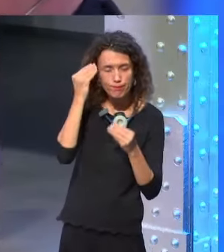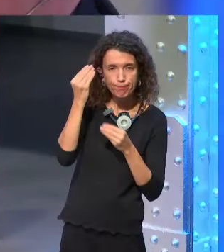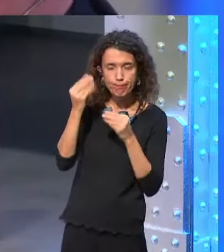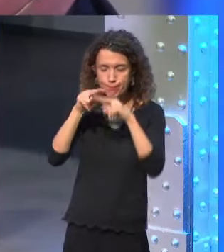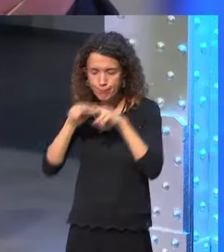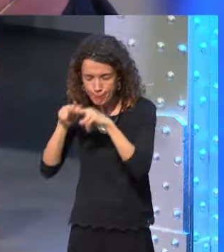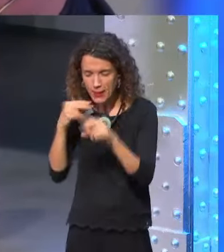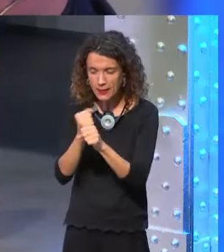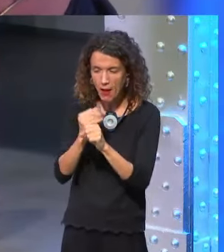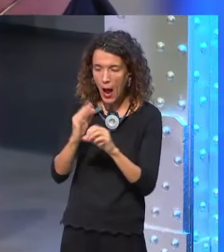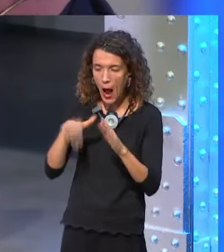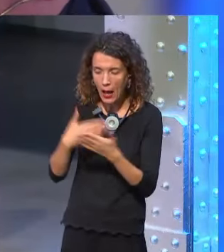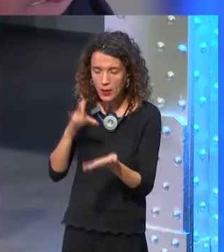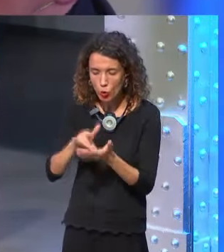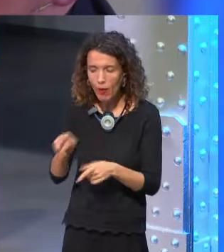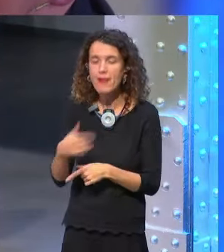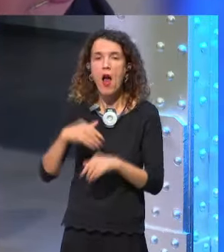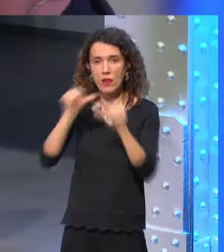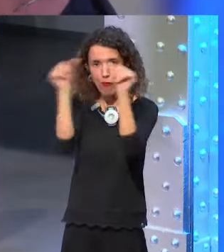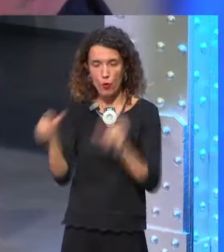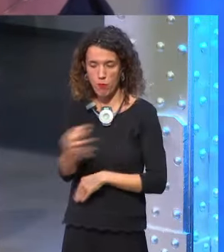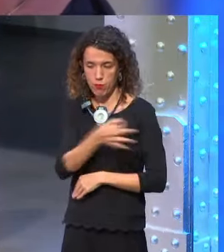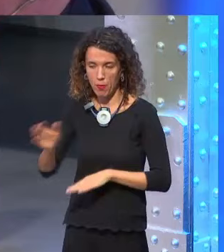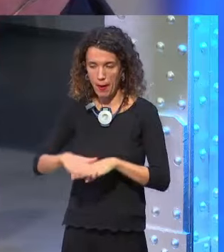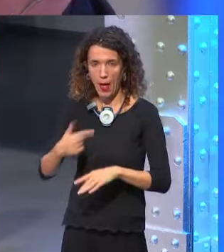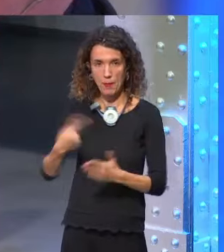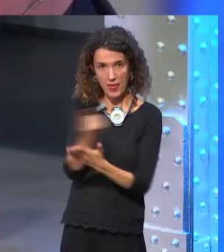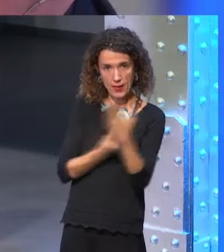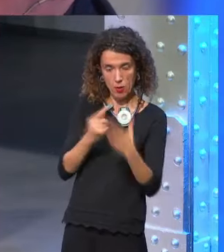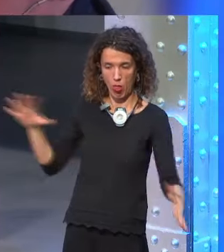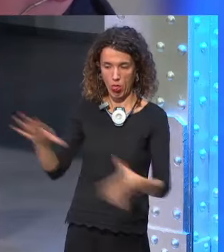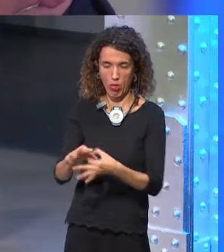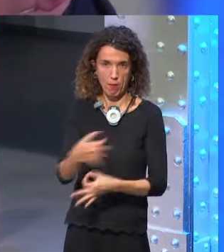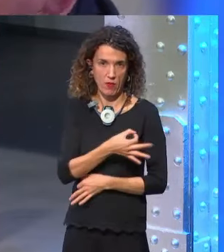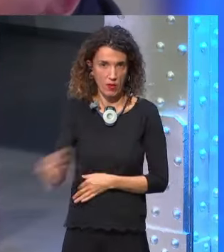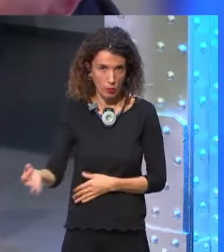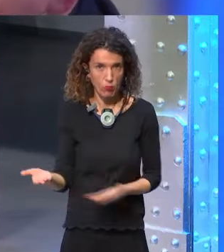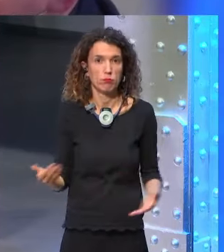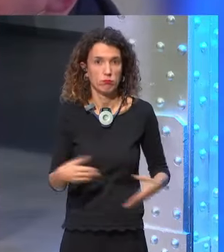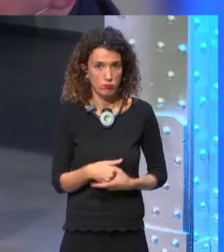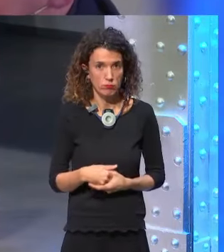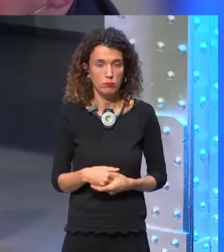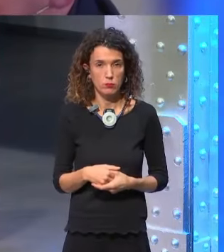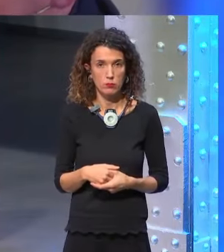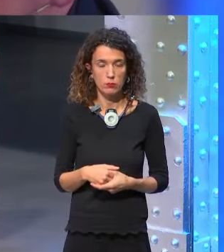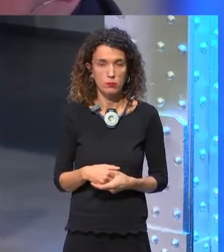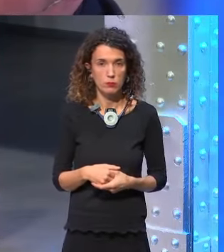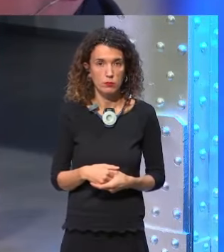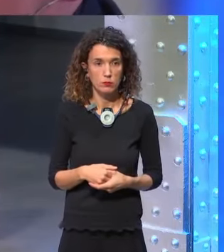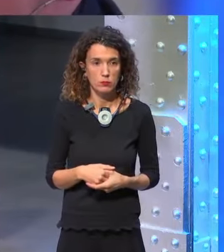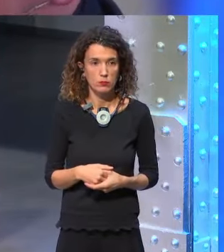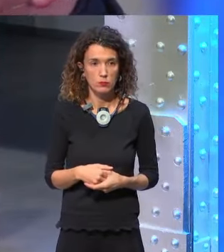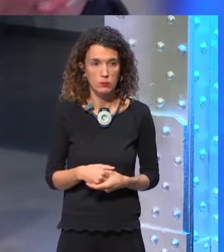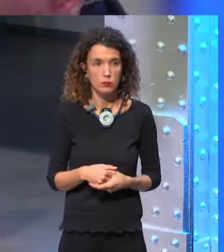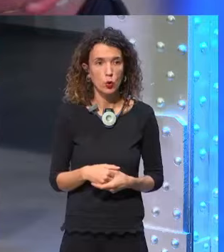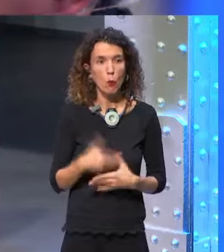for the architecture that you're designing. And then you're designing with the material process. So it's a very intimate process, despite the